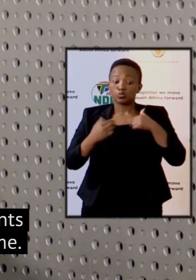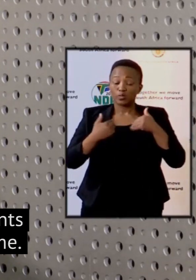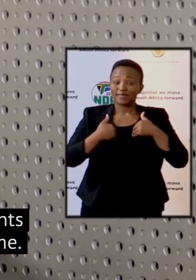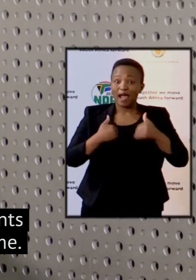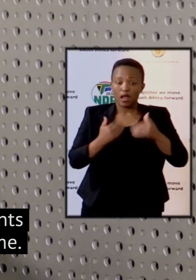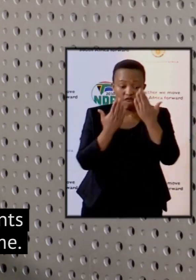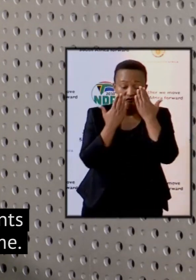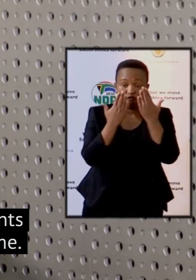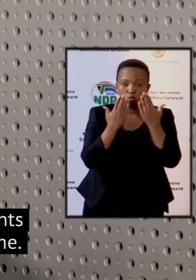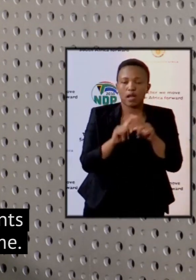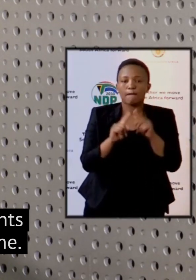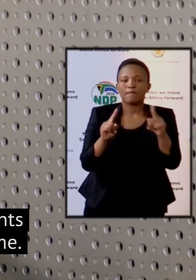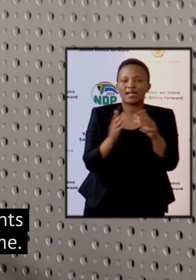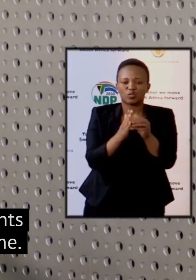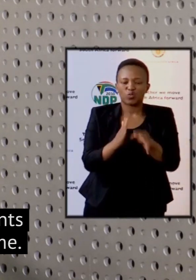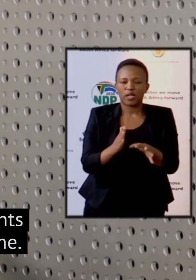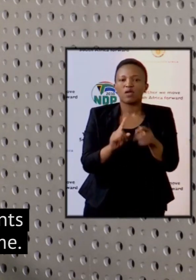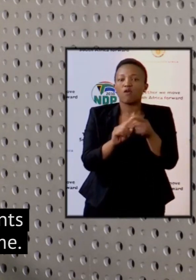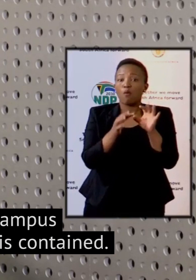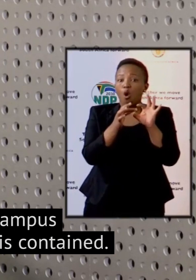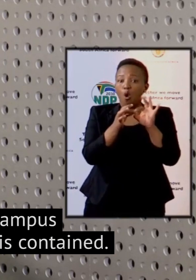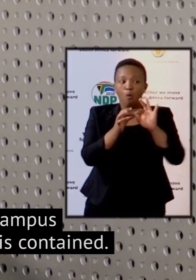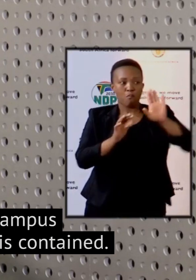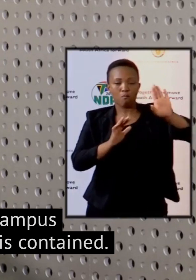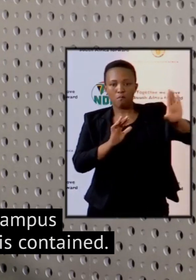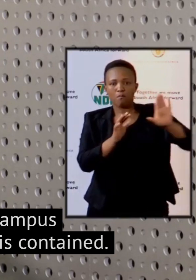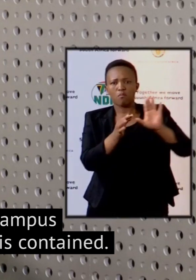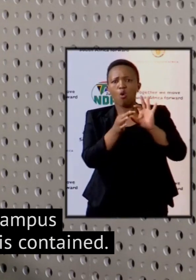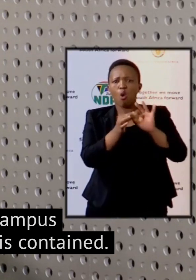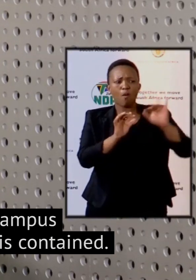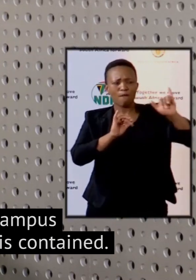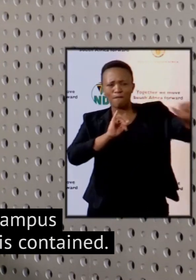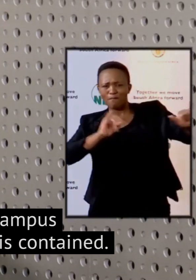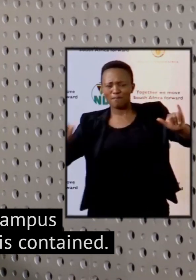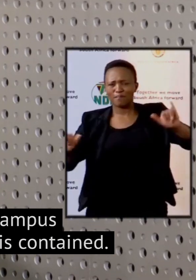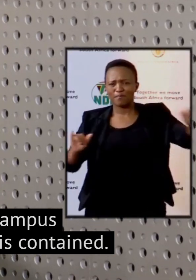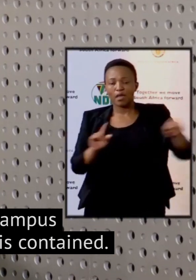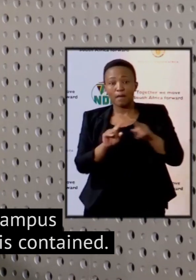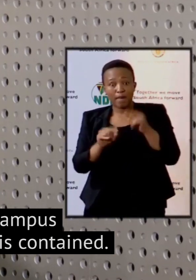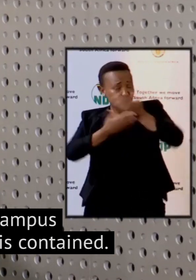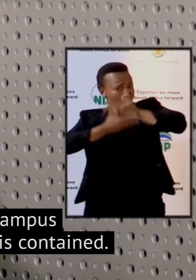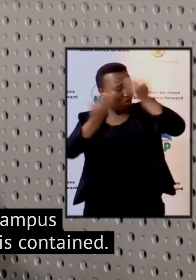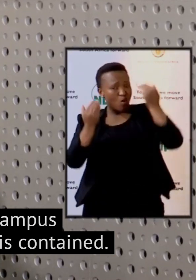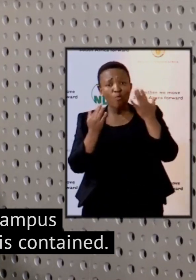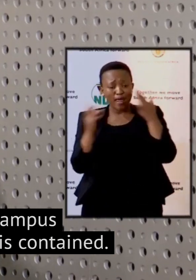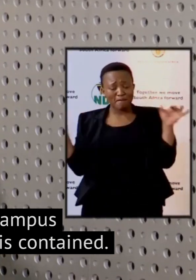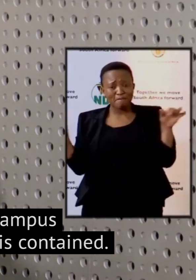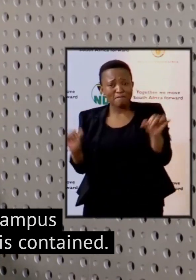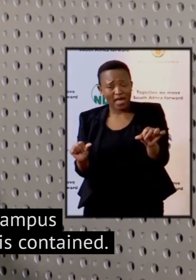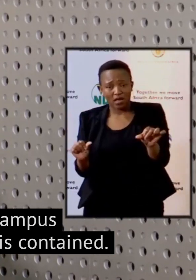kodwa abafundi bese semakhaya ngoba ukuthi bobuyela nini koya ngokuthi igciwane